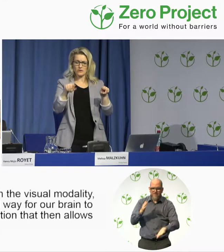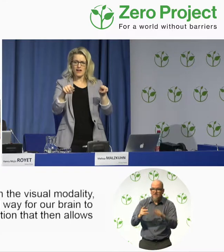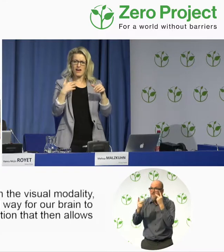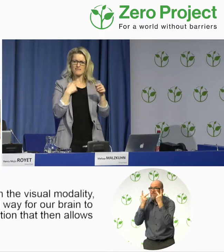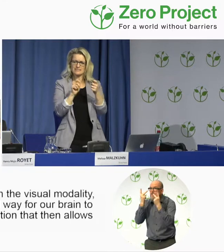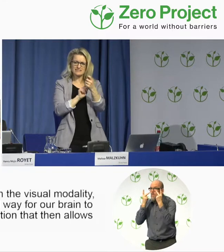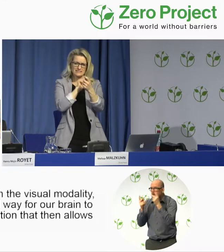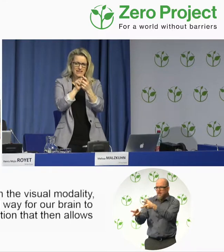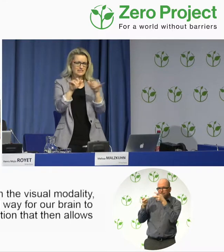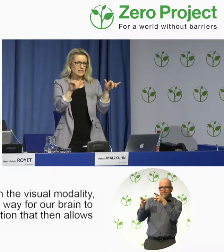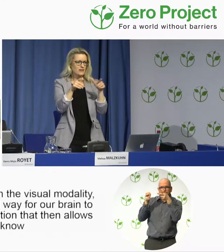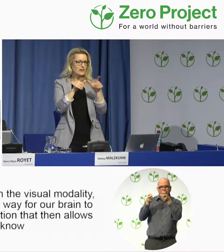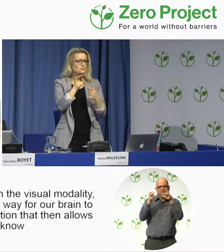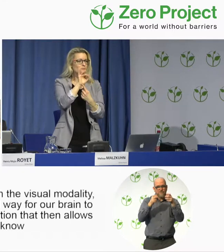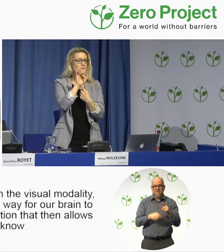language.